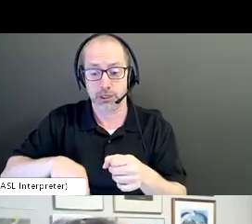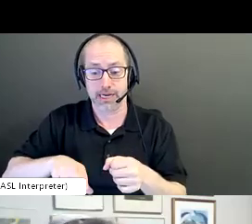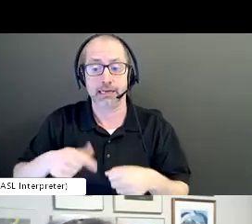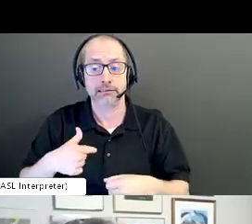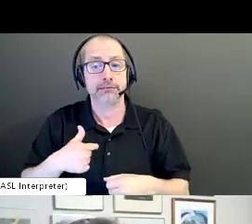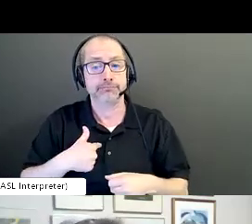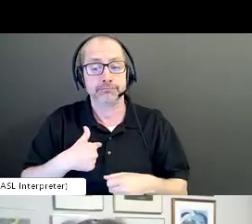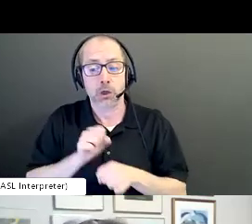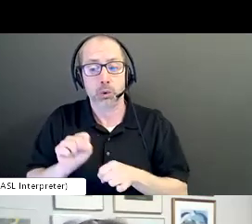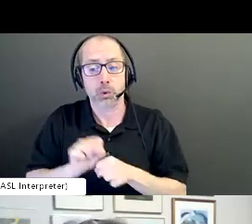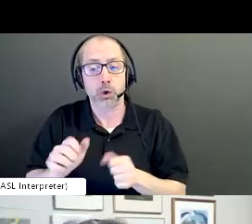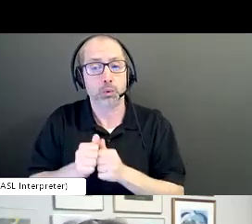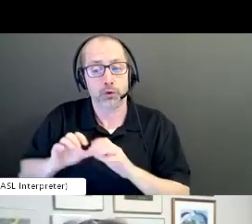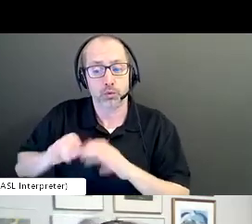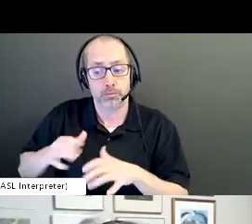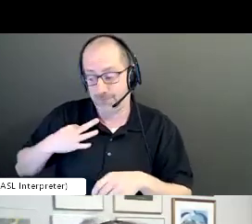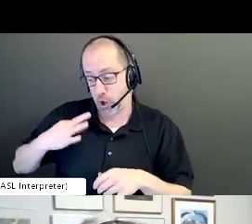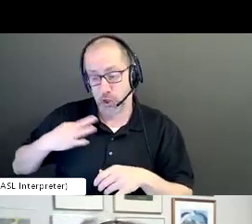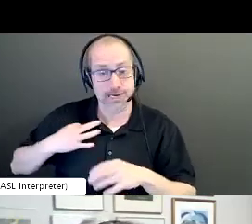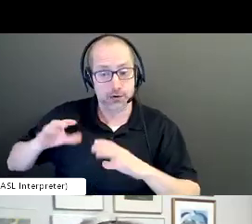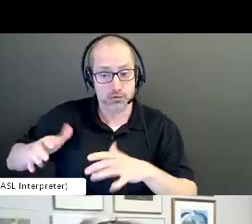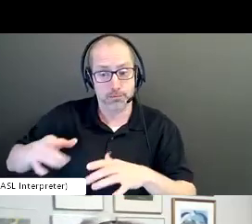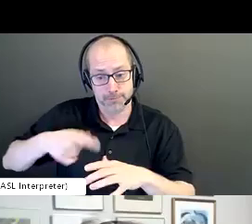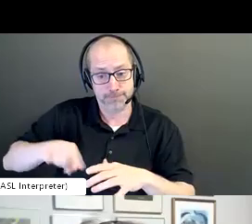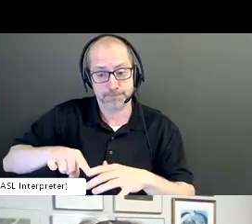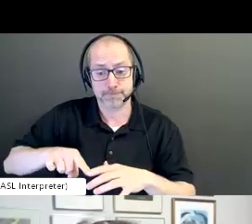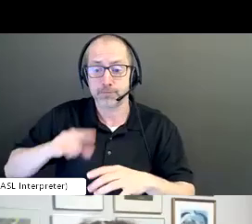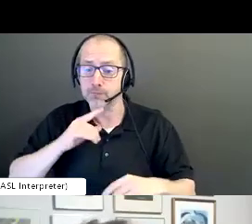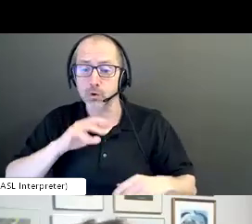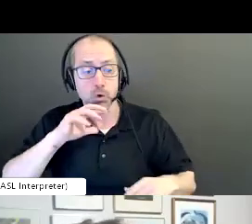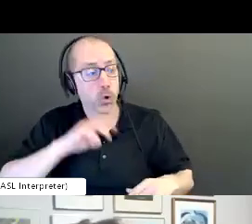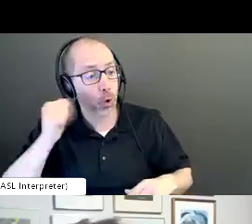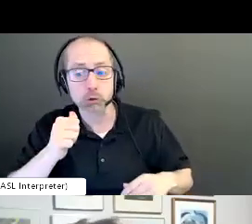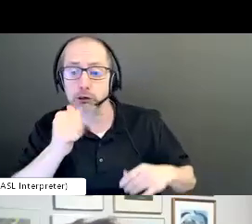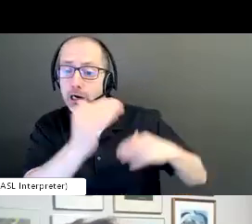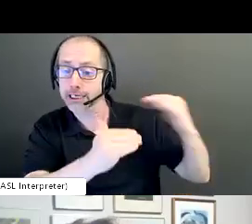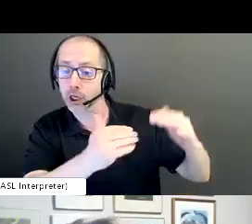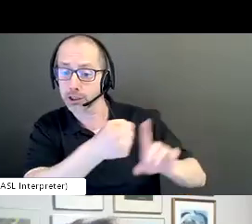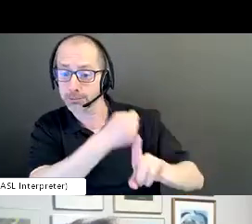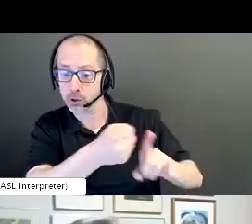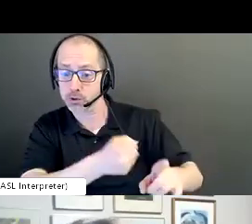working with a group of volunteers to do older adult abuse prevention